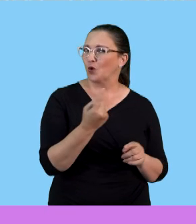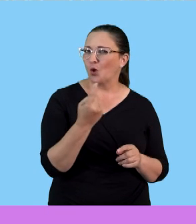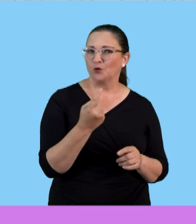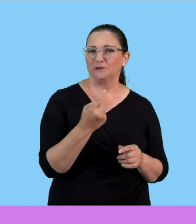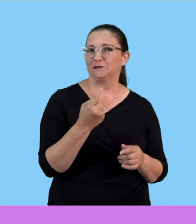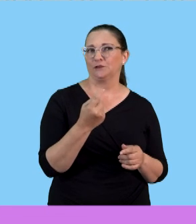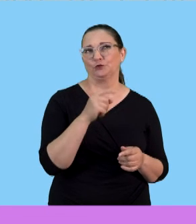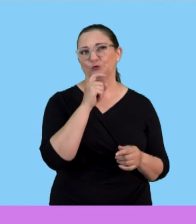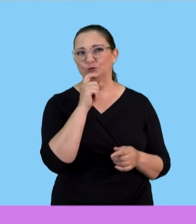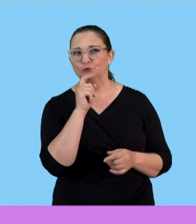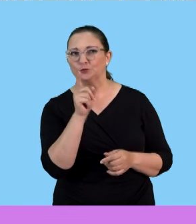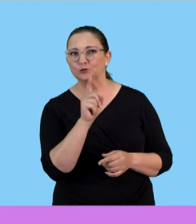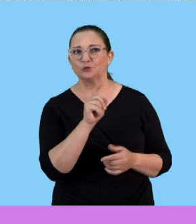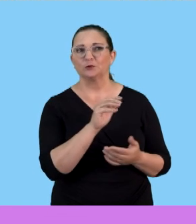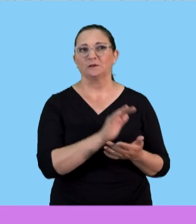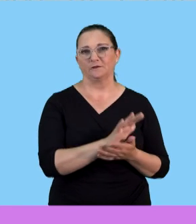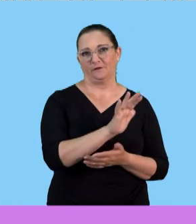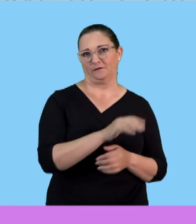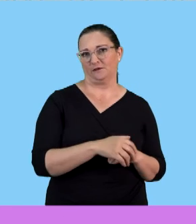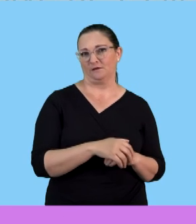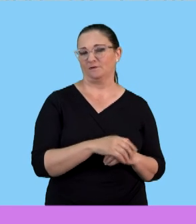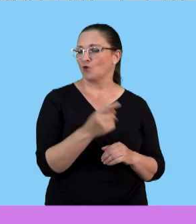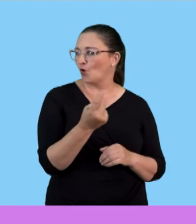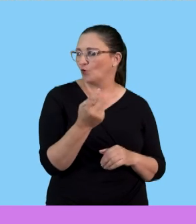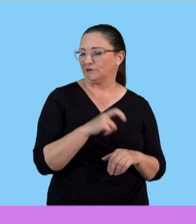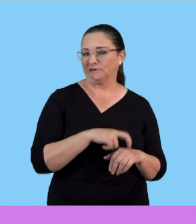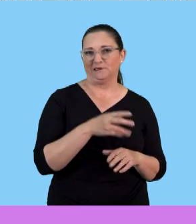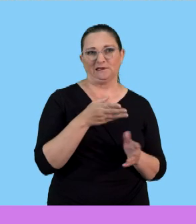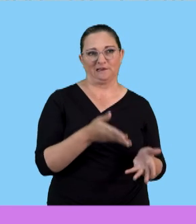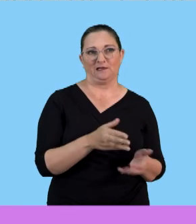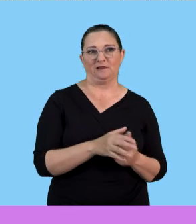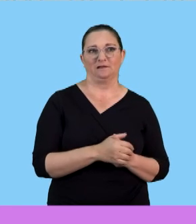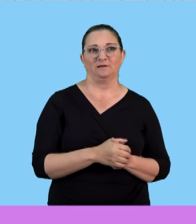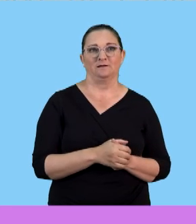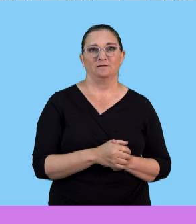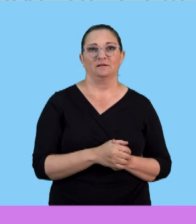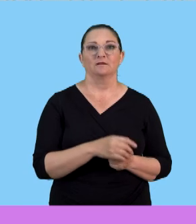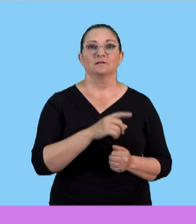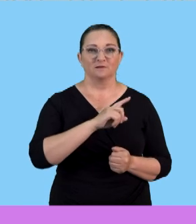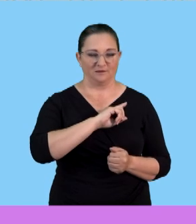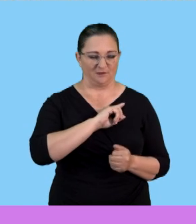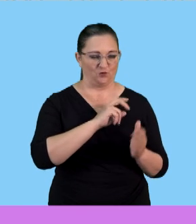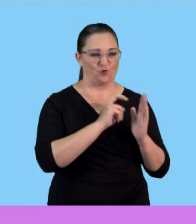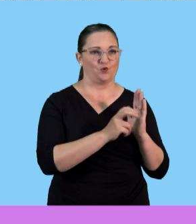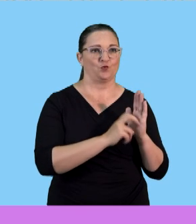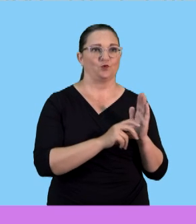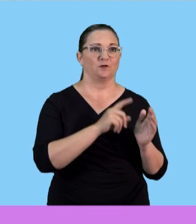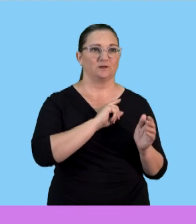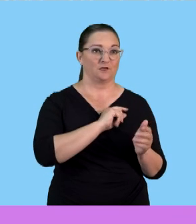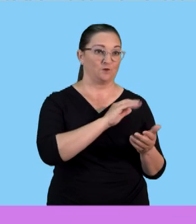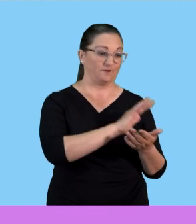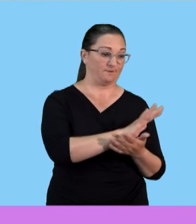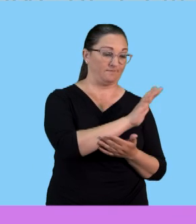are only going to take 15, because that is only what we need right now. That is our golden rule. So now